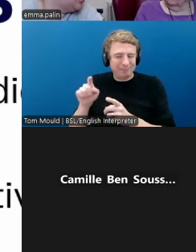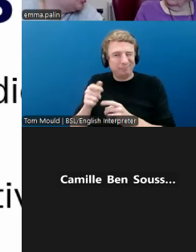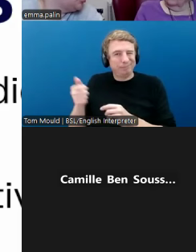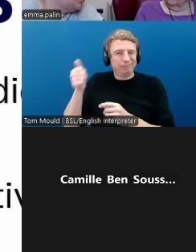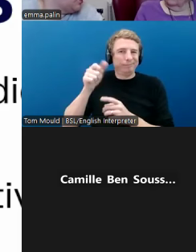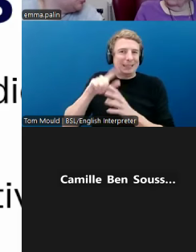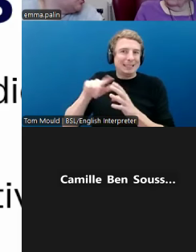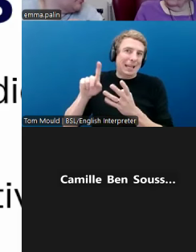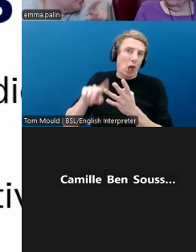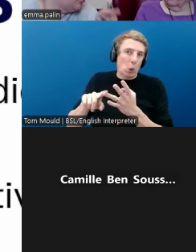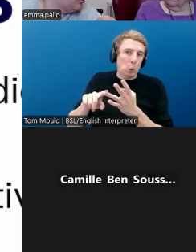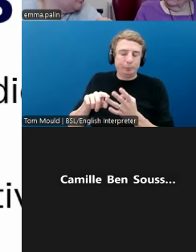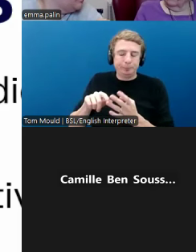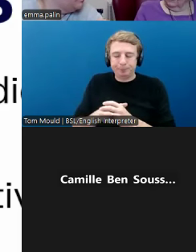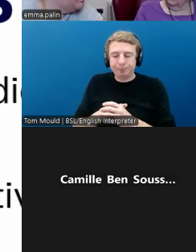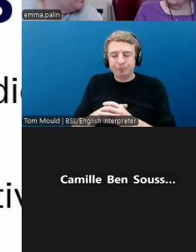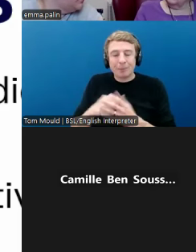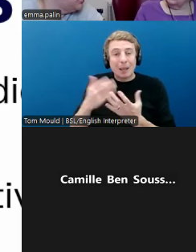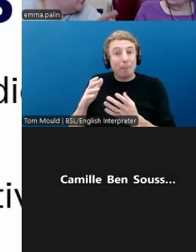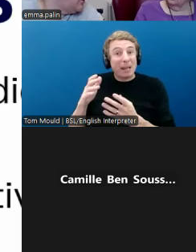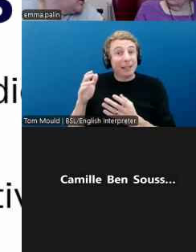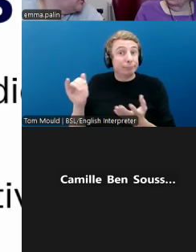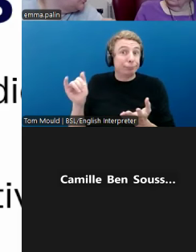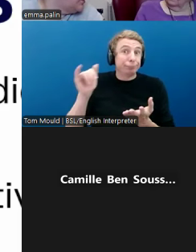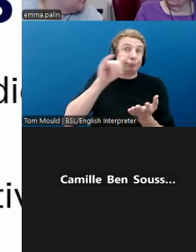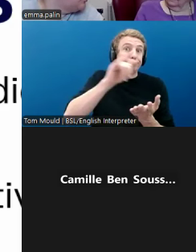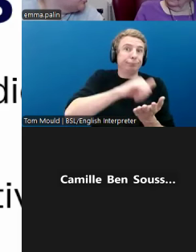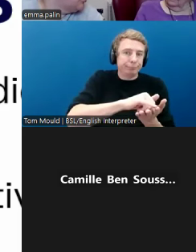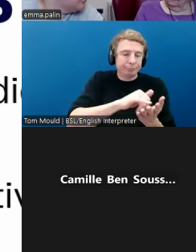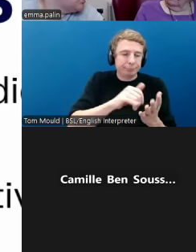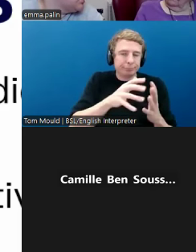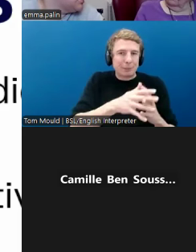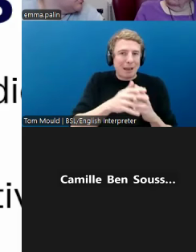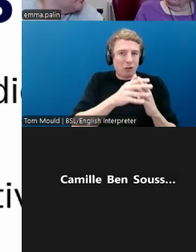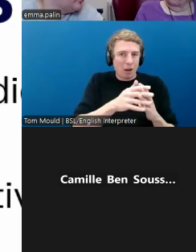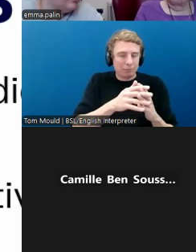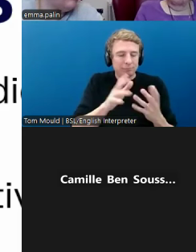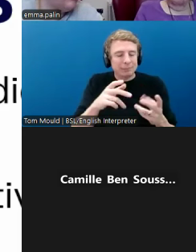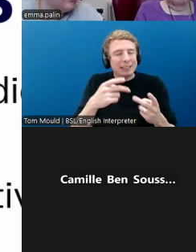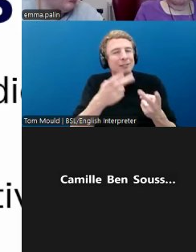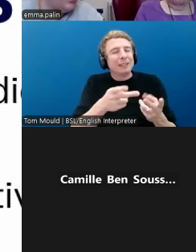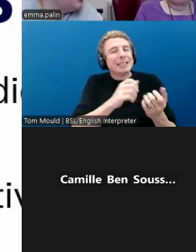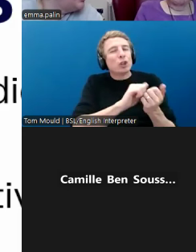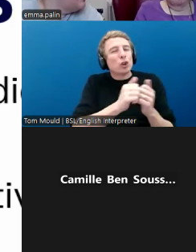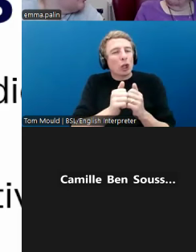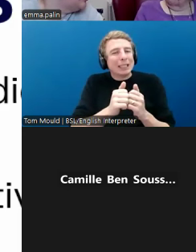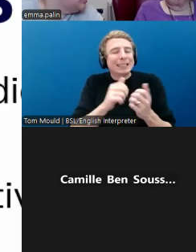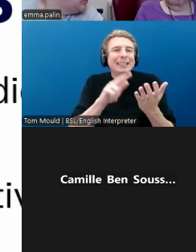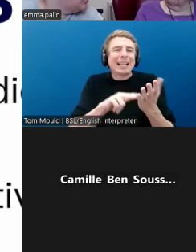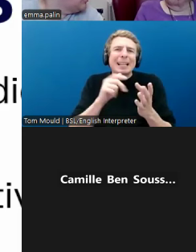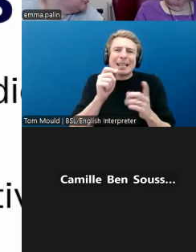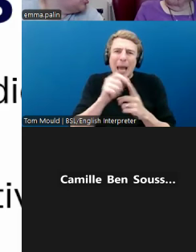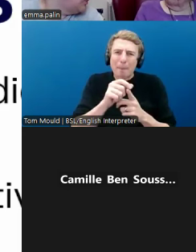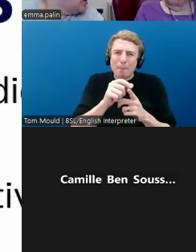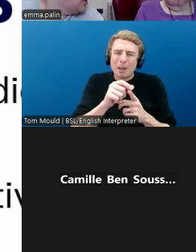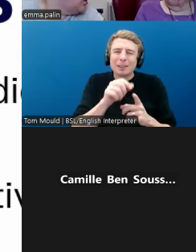photos in a moment. But we went to visit our colleagues at the National Association of Activity Professionals, NAP, and other